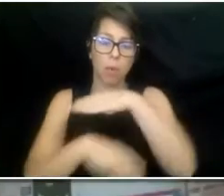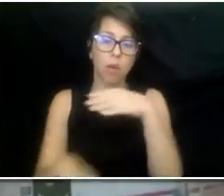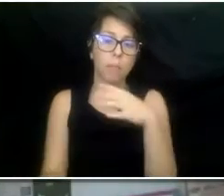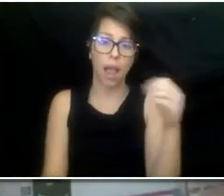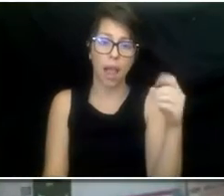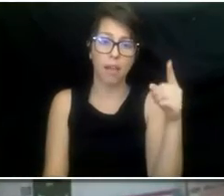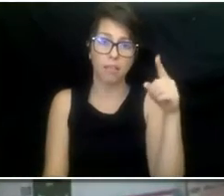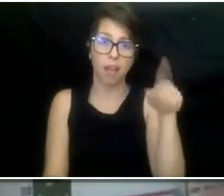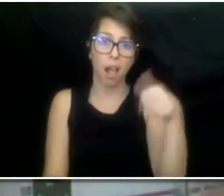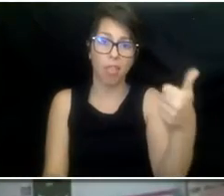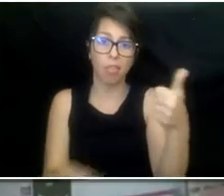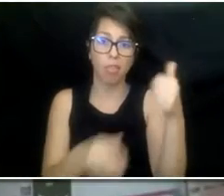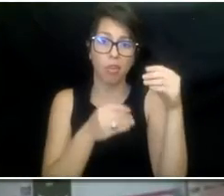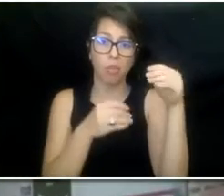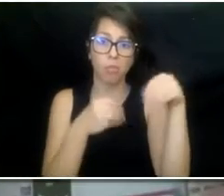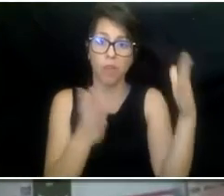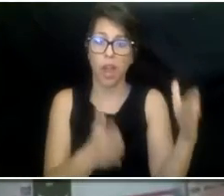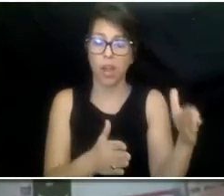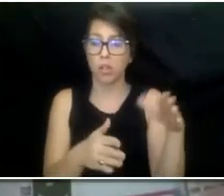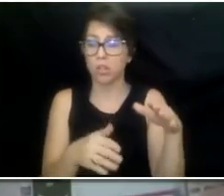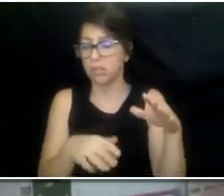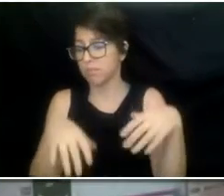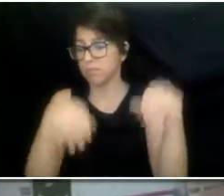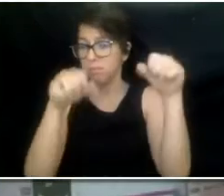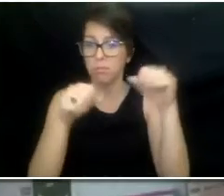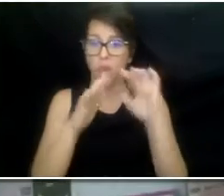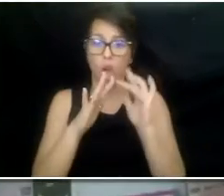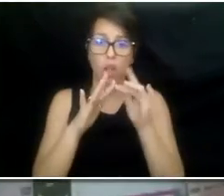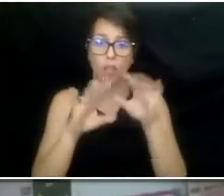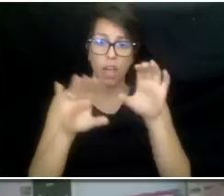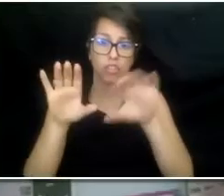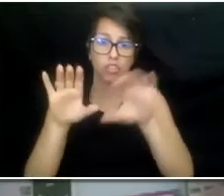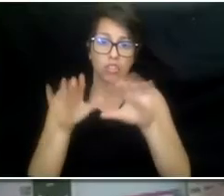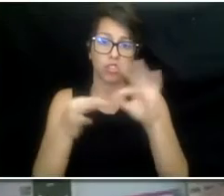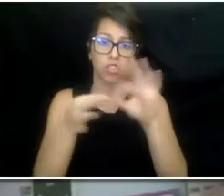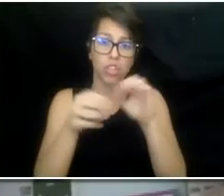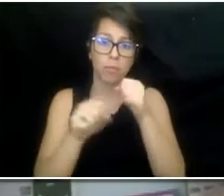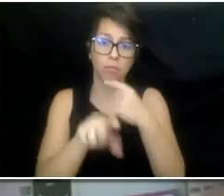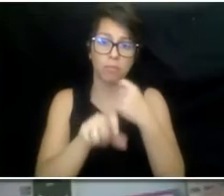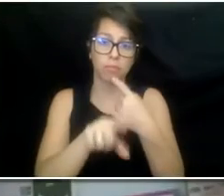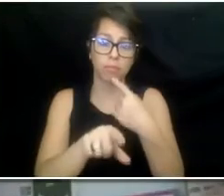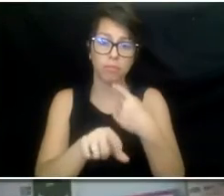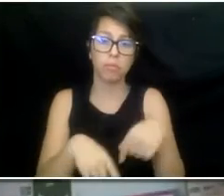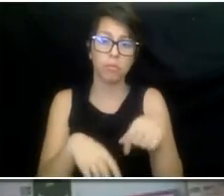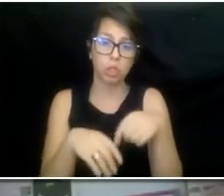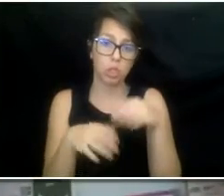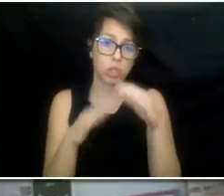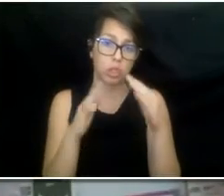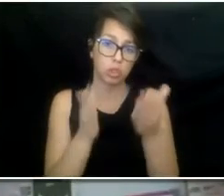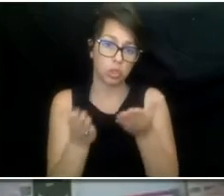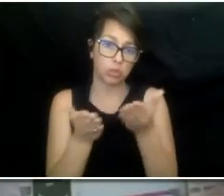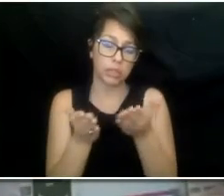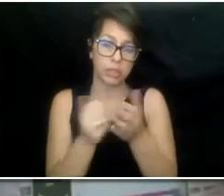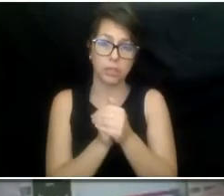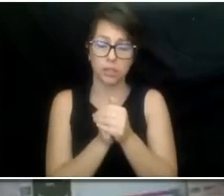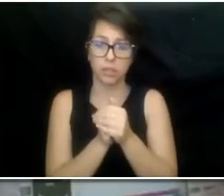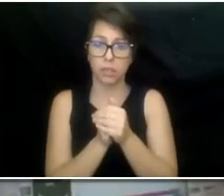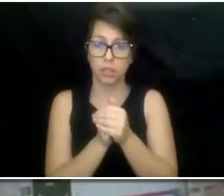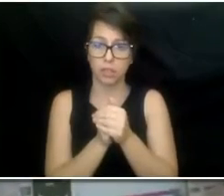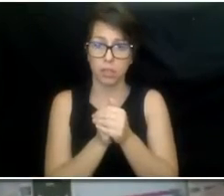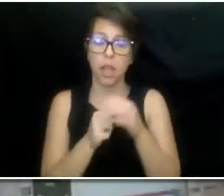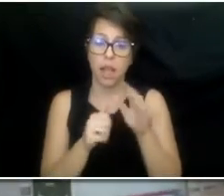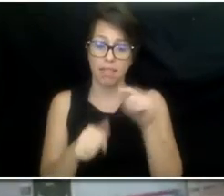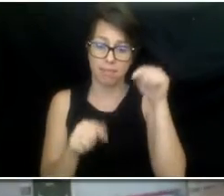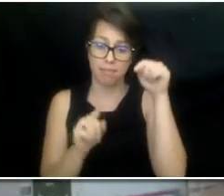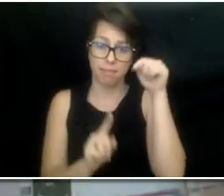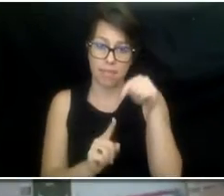organizations to provide the robust and meaningful messaging that survivors need the central goals of